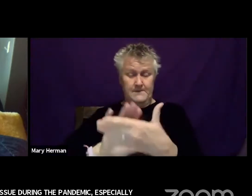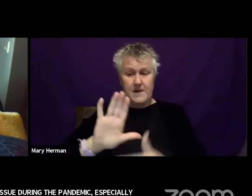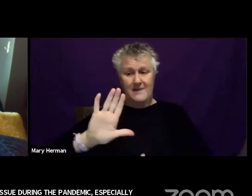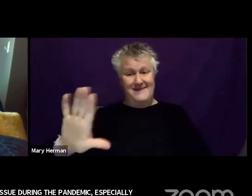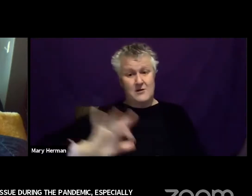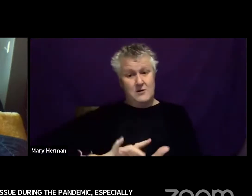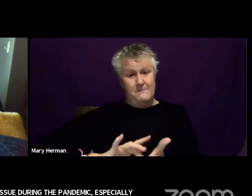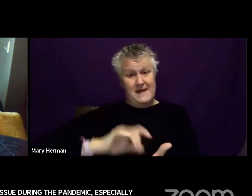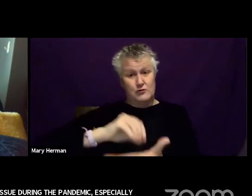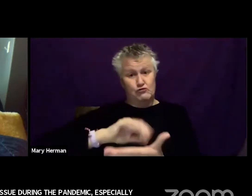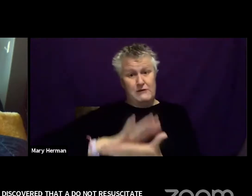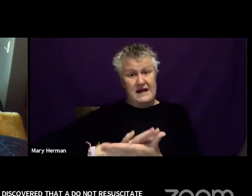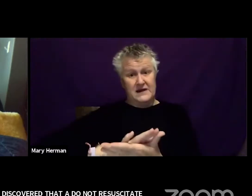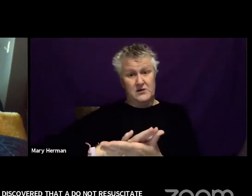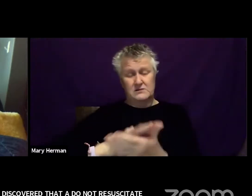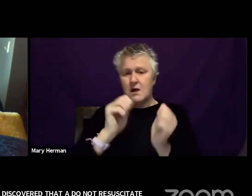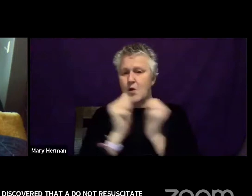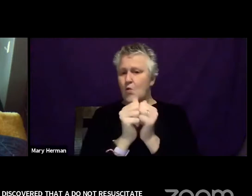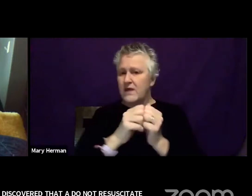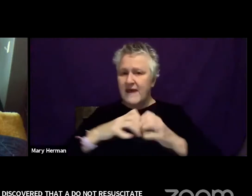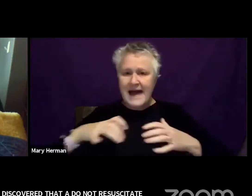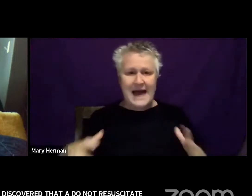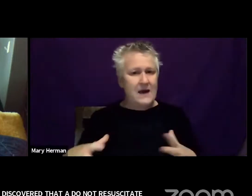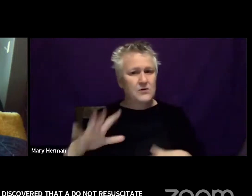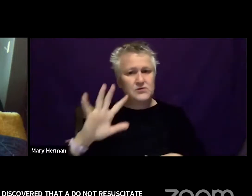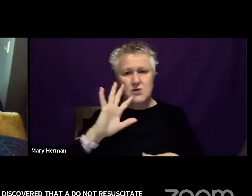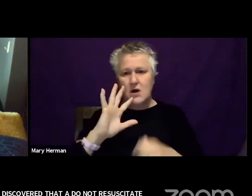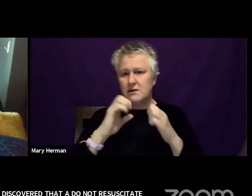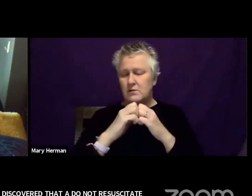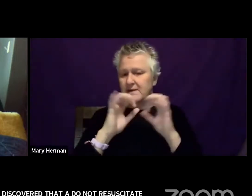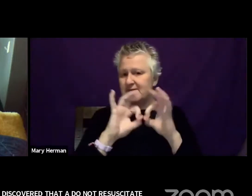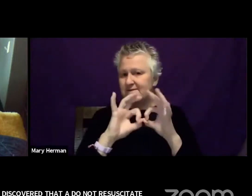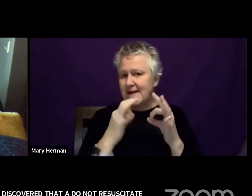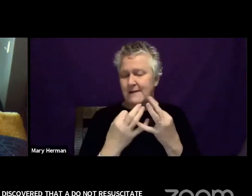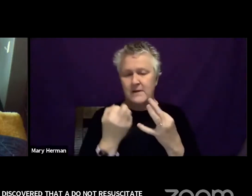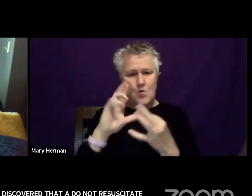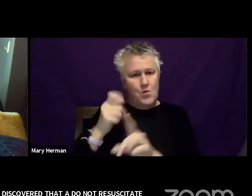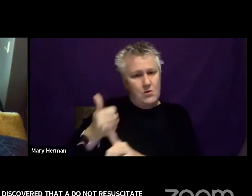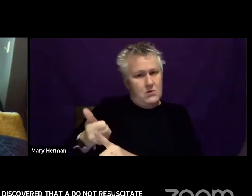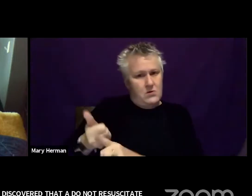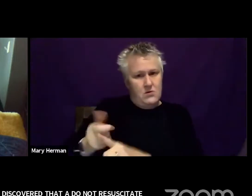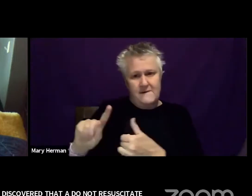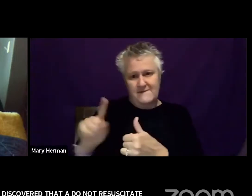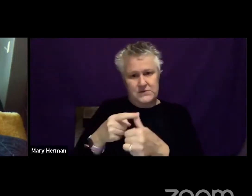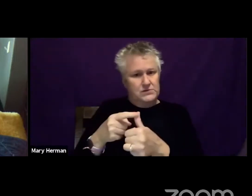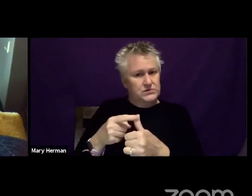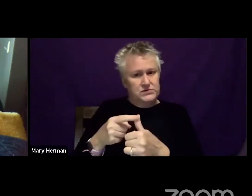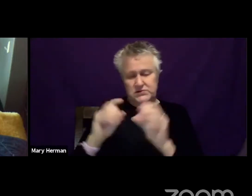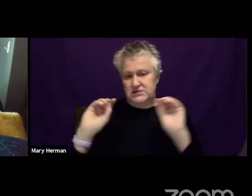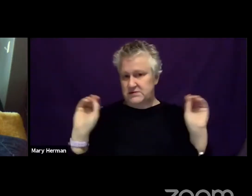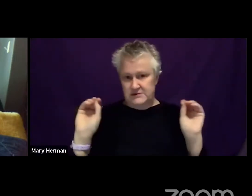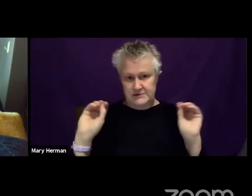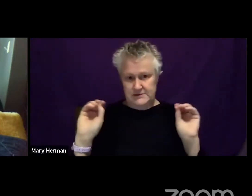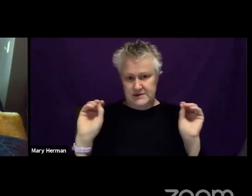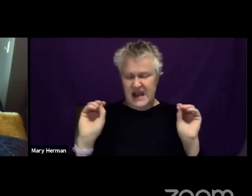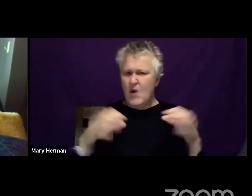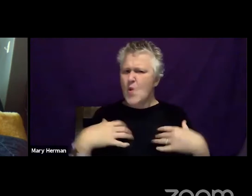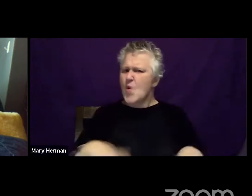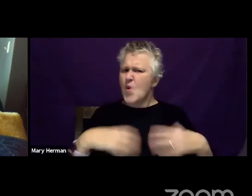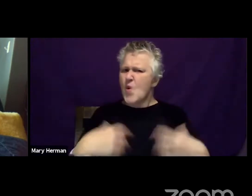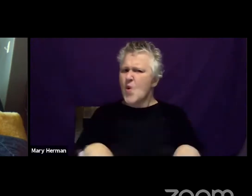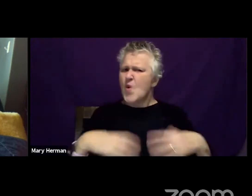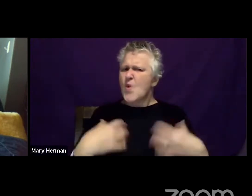no consultation or warning or discussion. And that there's been real backlash about that. At